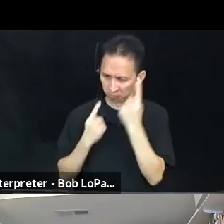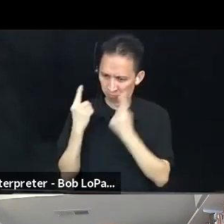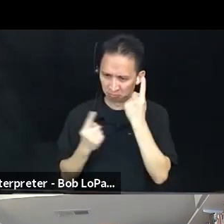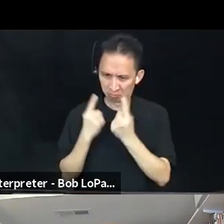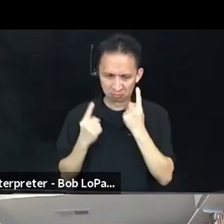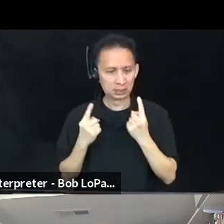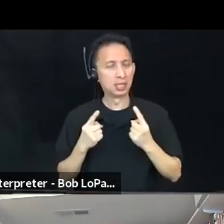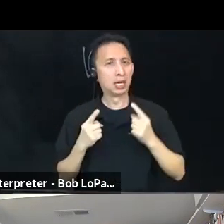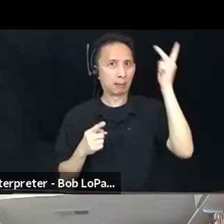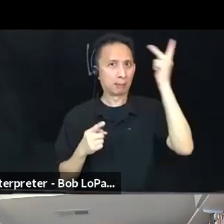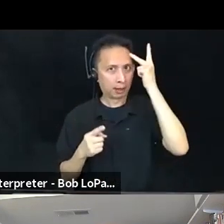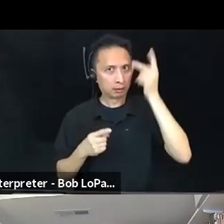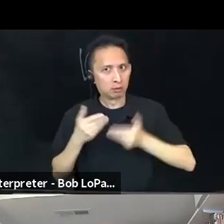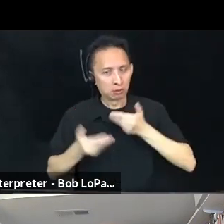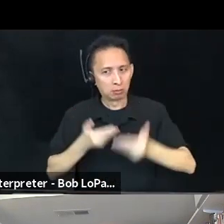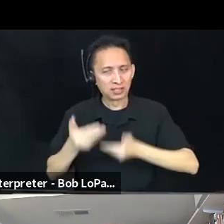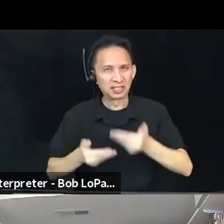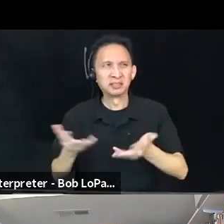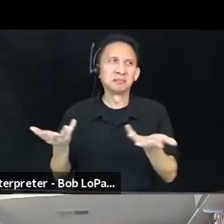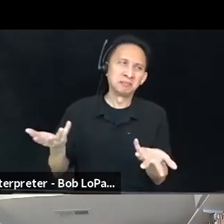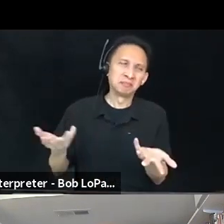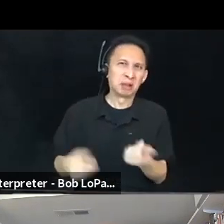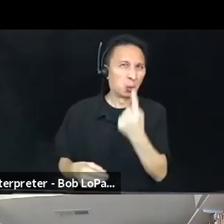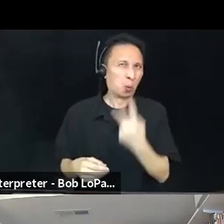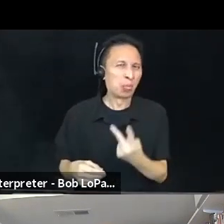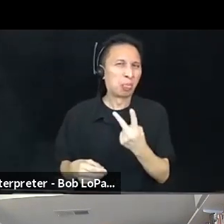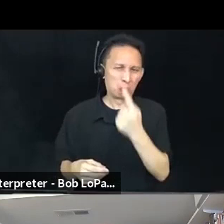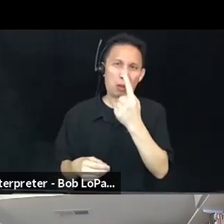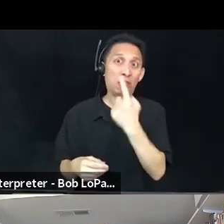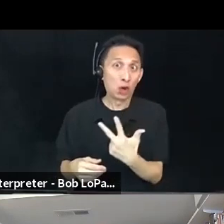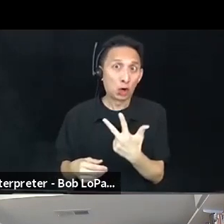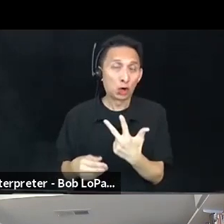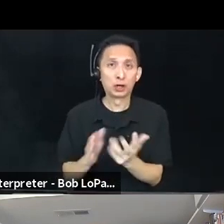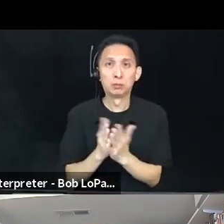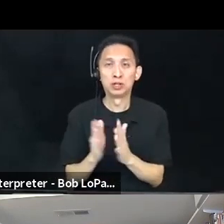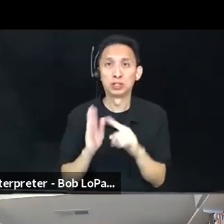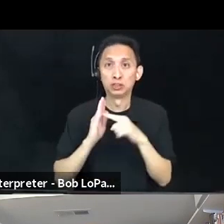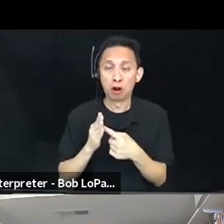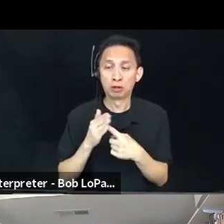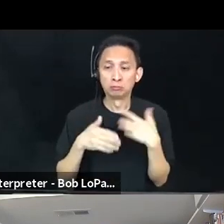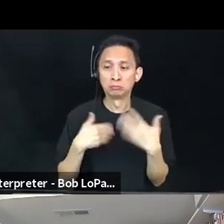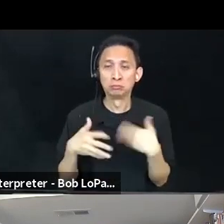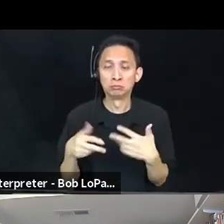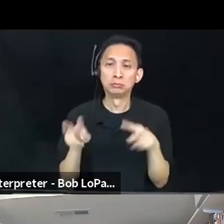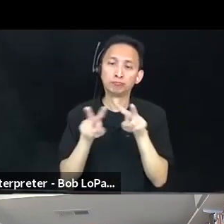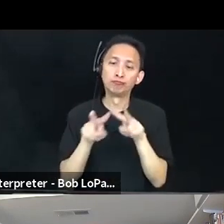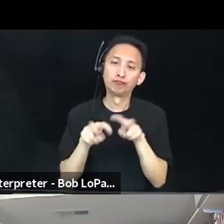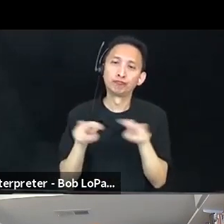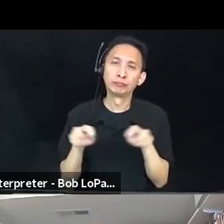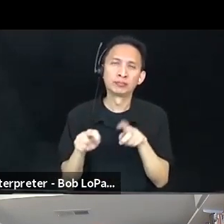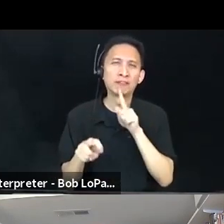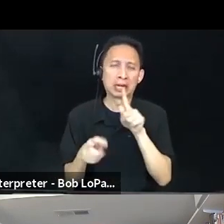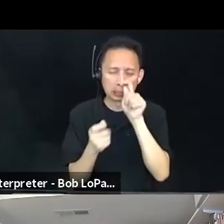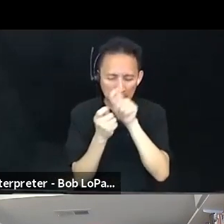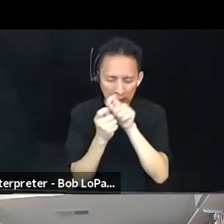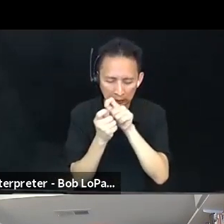So almost 2/3 of that, or 1/3 of the book, is dedicated to a very, very close, fine-grained analysis